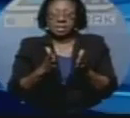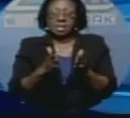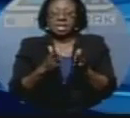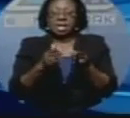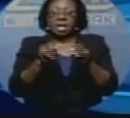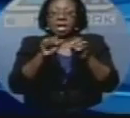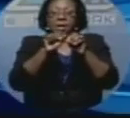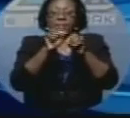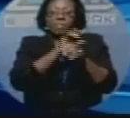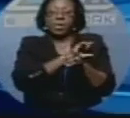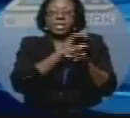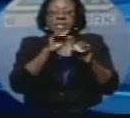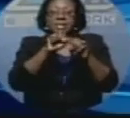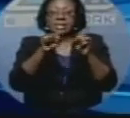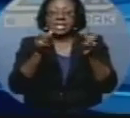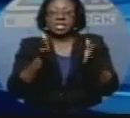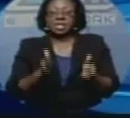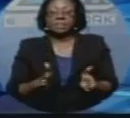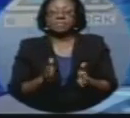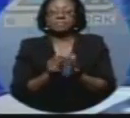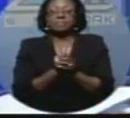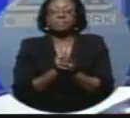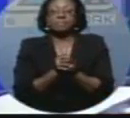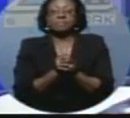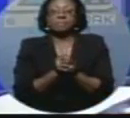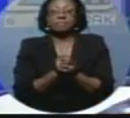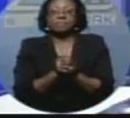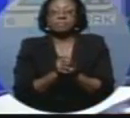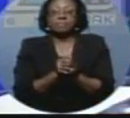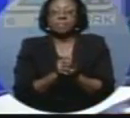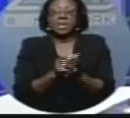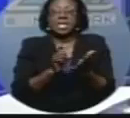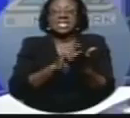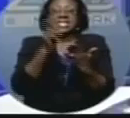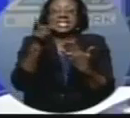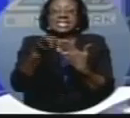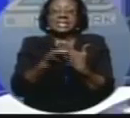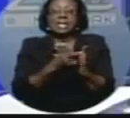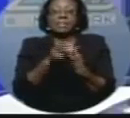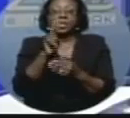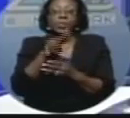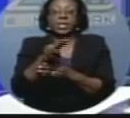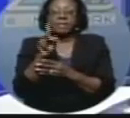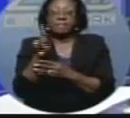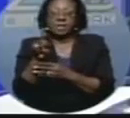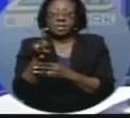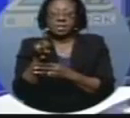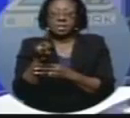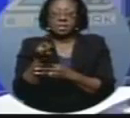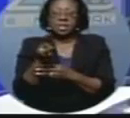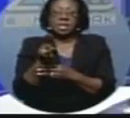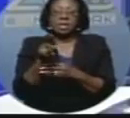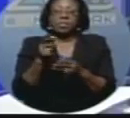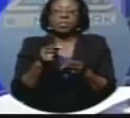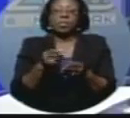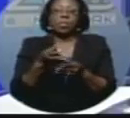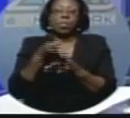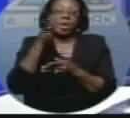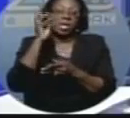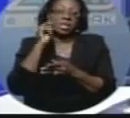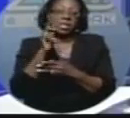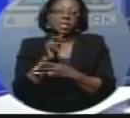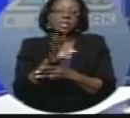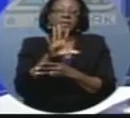350-3108, or call your nearest police station. December 21st, 2012 marked the 50th anniversary of